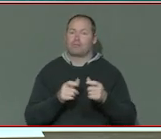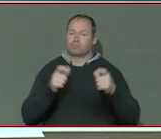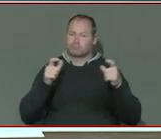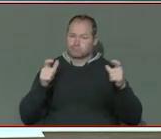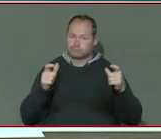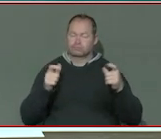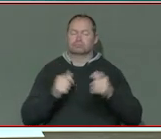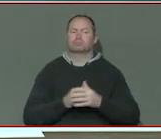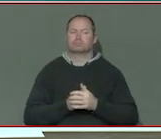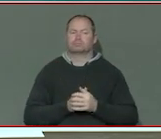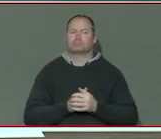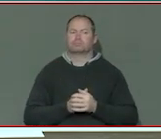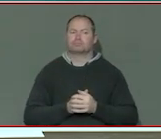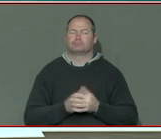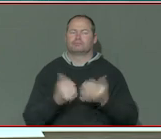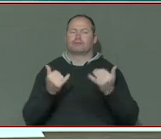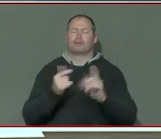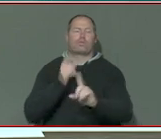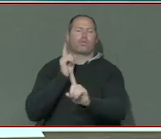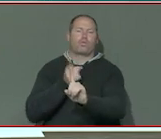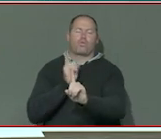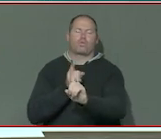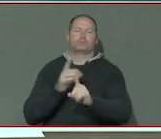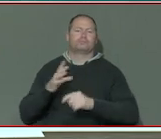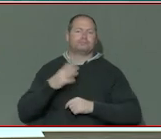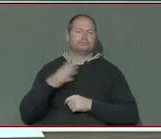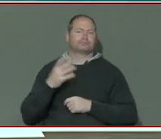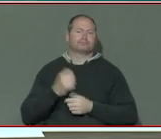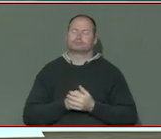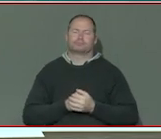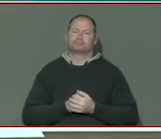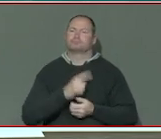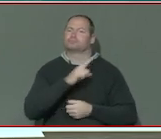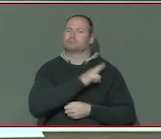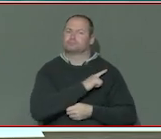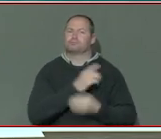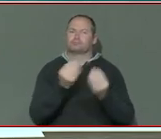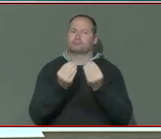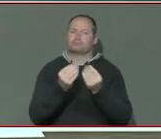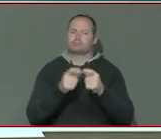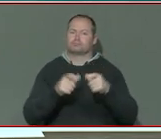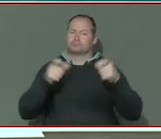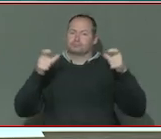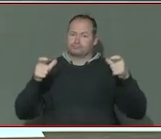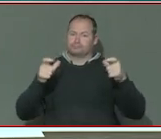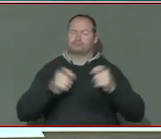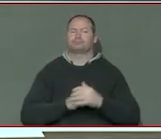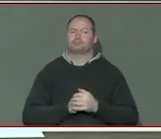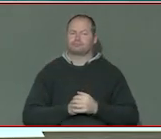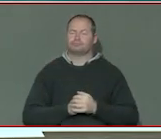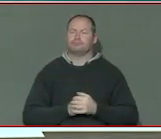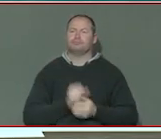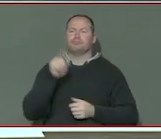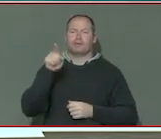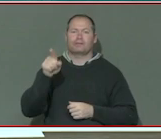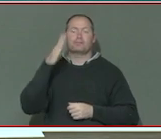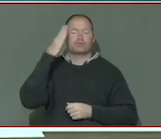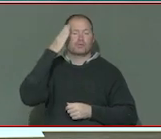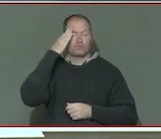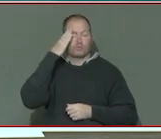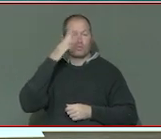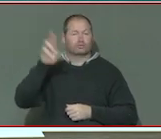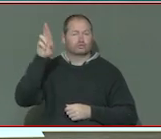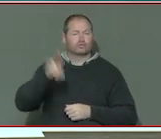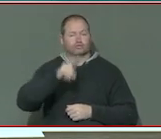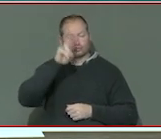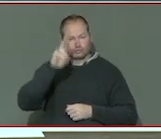amount. So you can't just say warn him because of the large amount. So he must know that what he did was wrong,